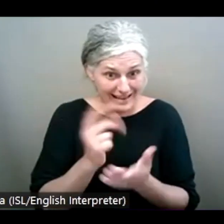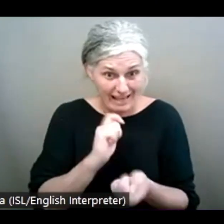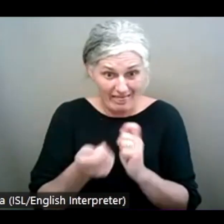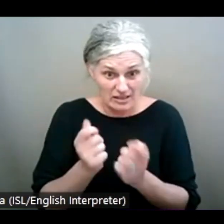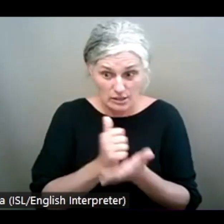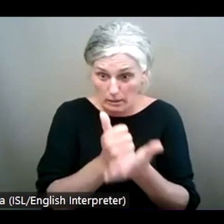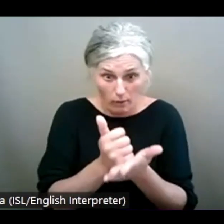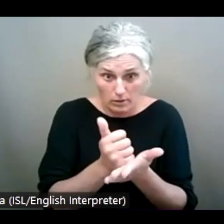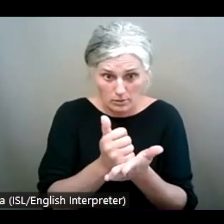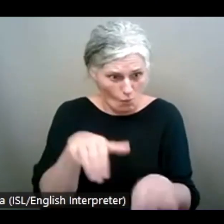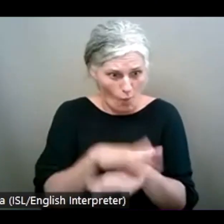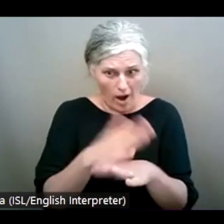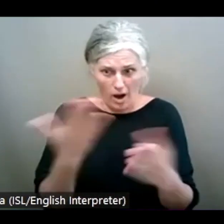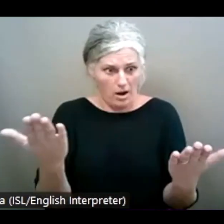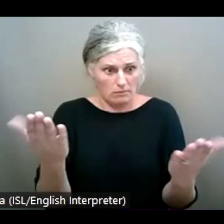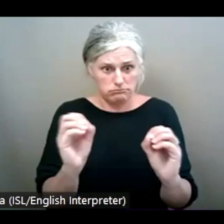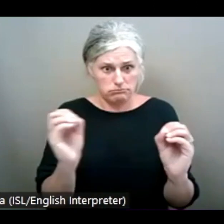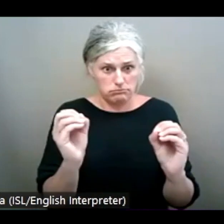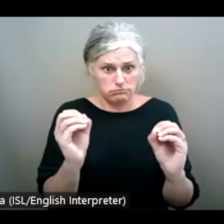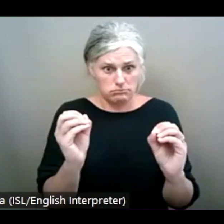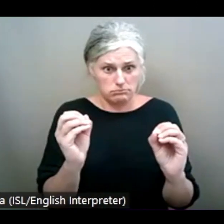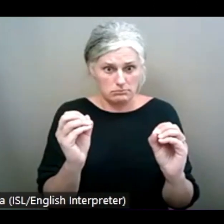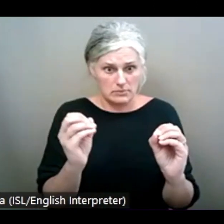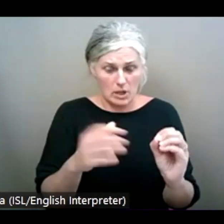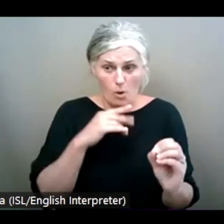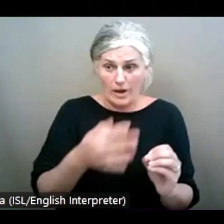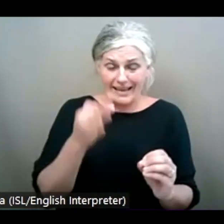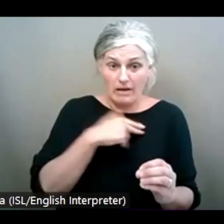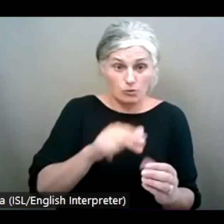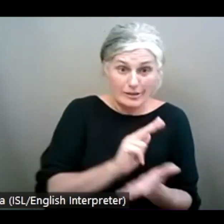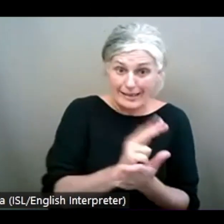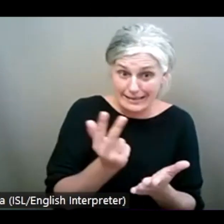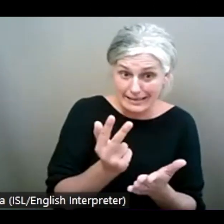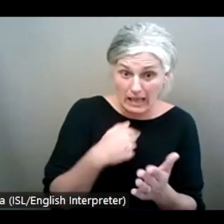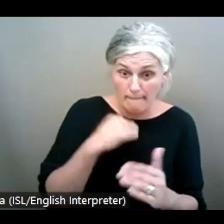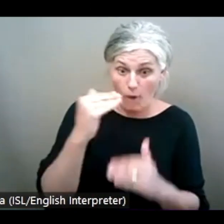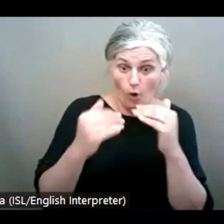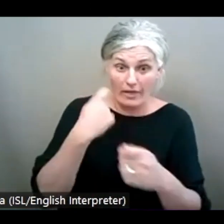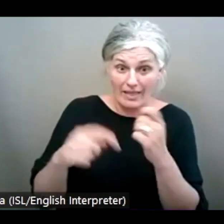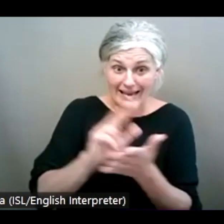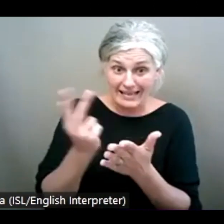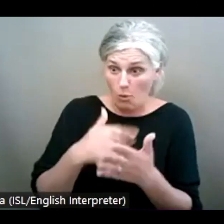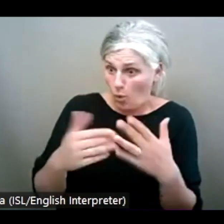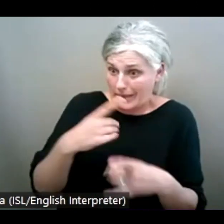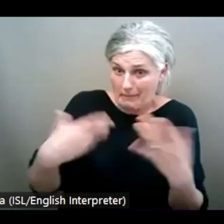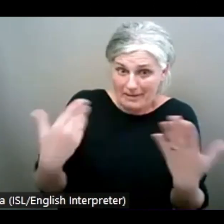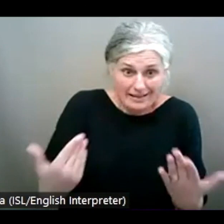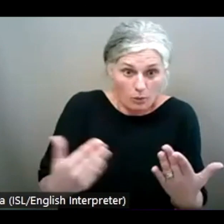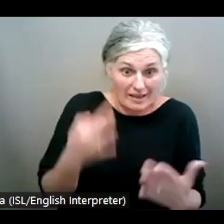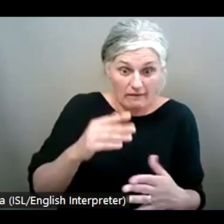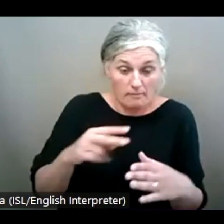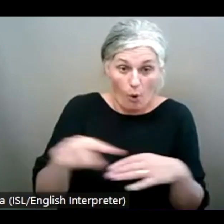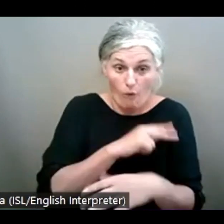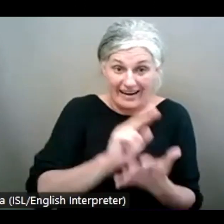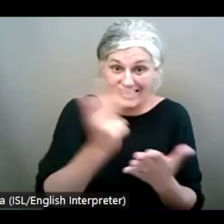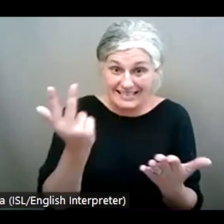chucked out the window. But it's like, well, what about when I'm not 18? You know, I'm older than 18. So what about now? So by the time you're